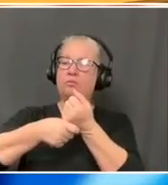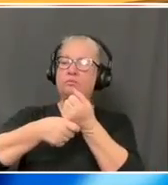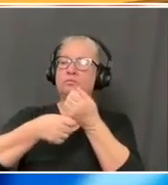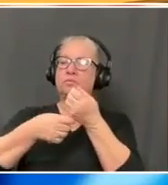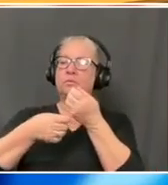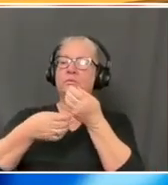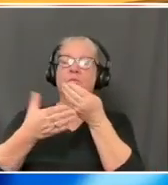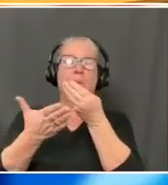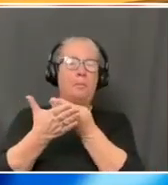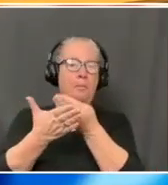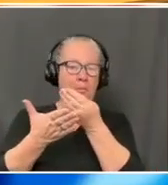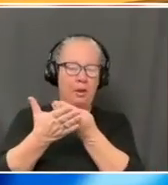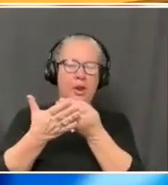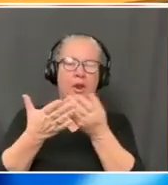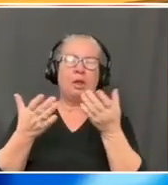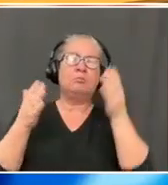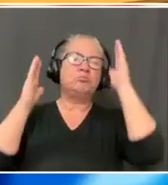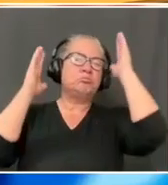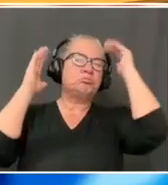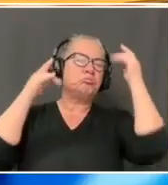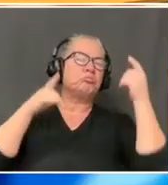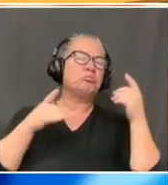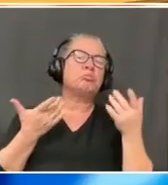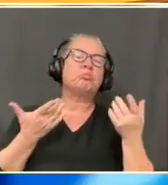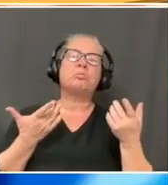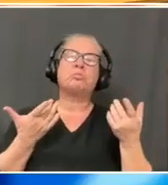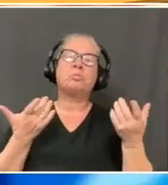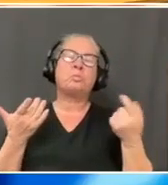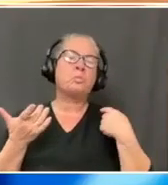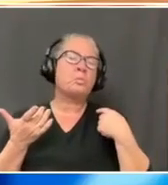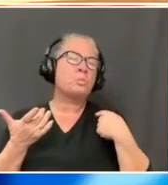year. And then at the end of the fiscal year, we'll then have final figures.